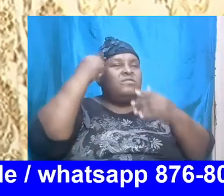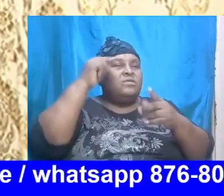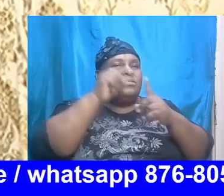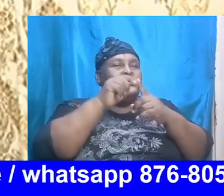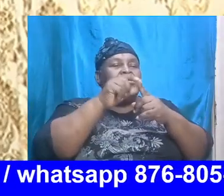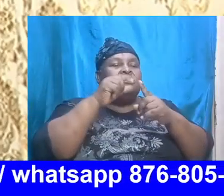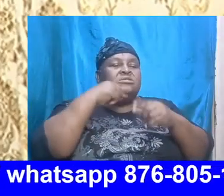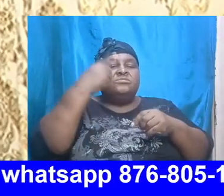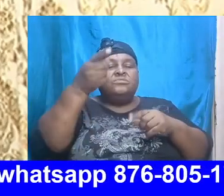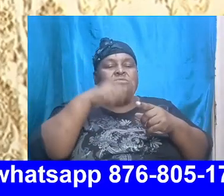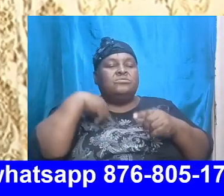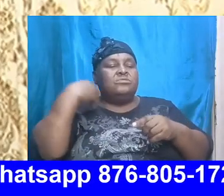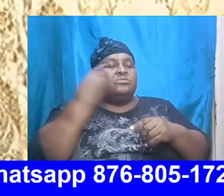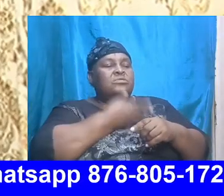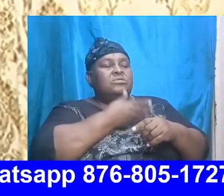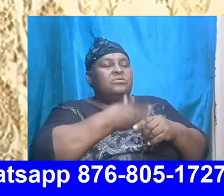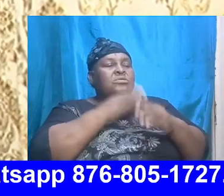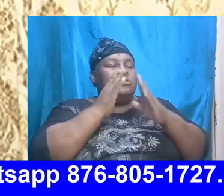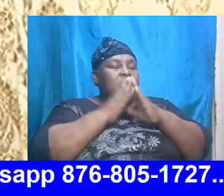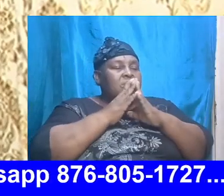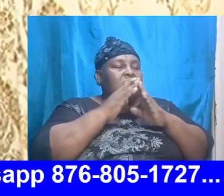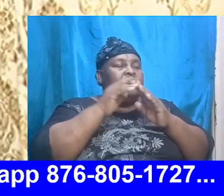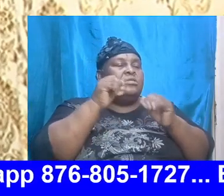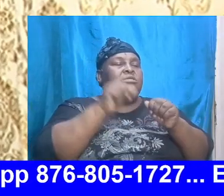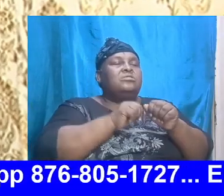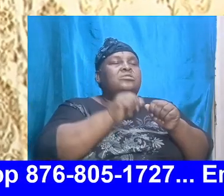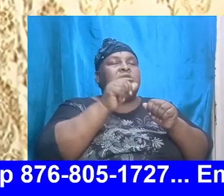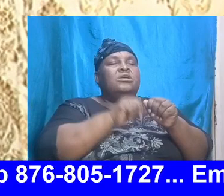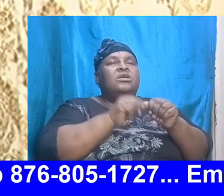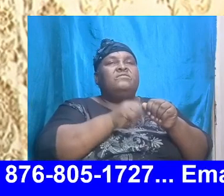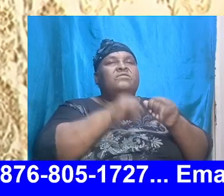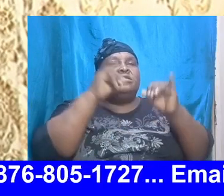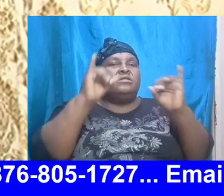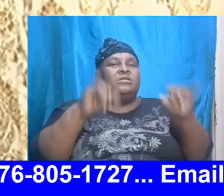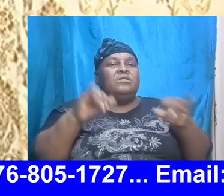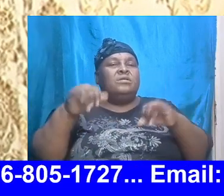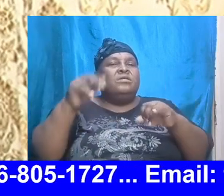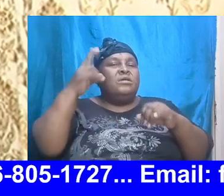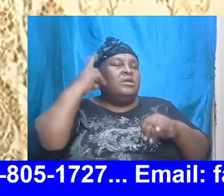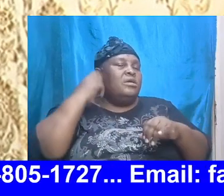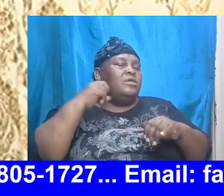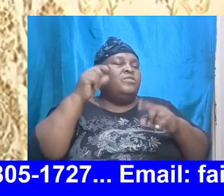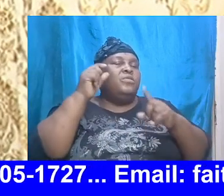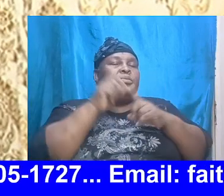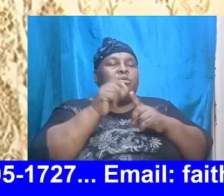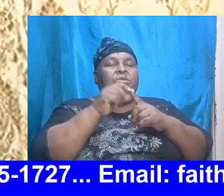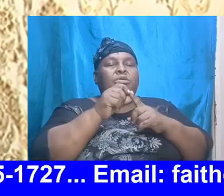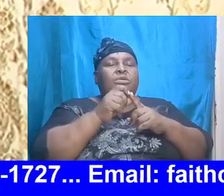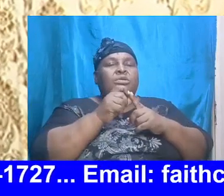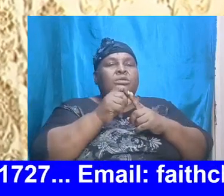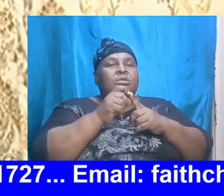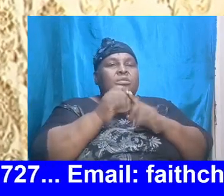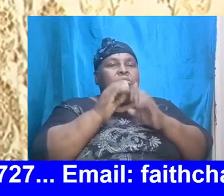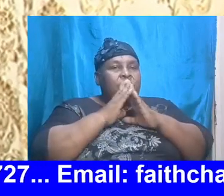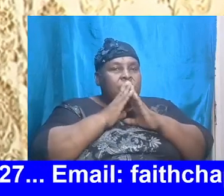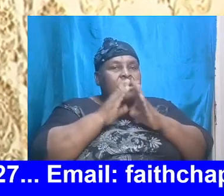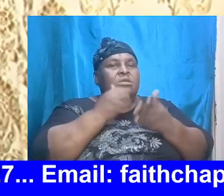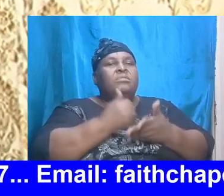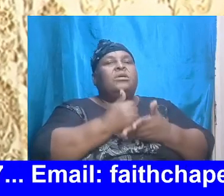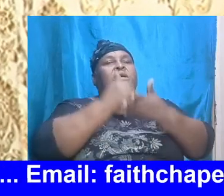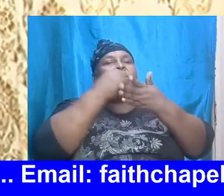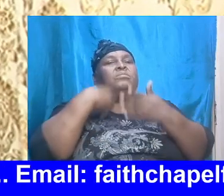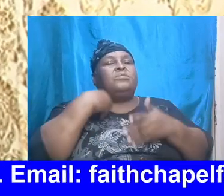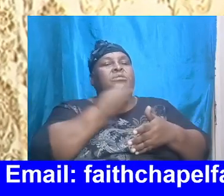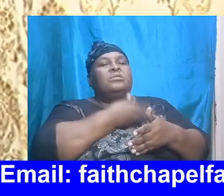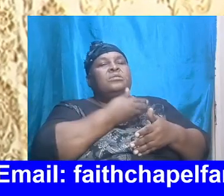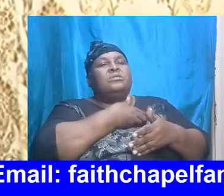to us tonight. I pray, Lord God, for each and every individual who hears the word. I pray, God, that you'll help us, Lord Jesus, that we'll try to